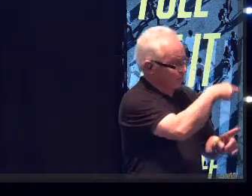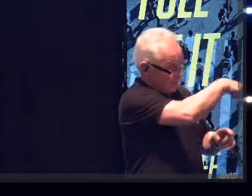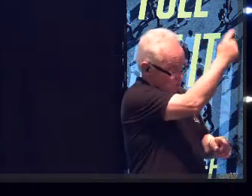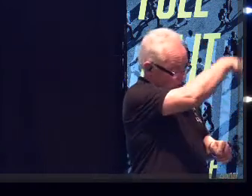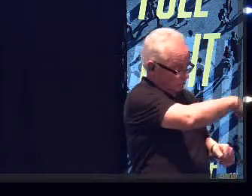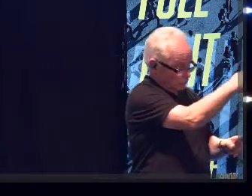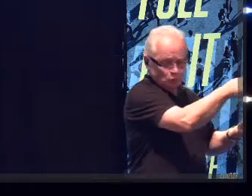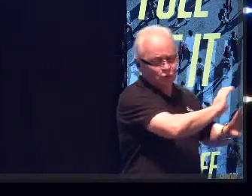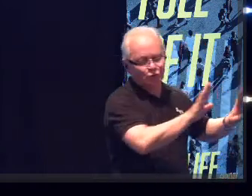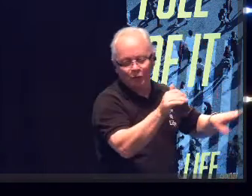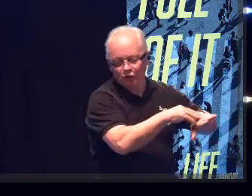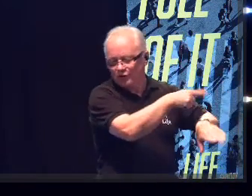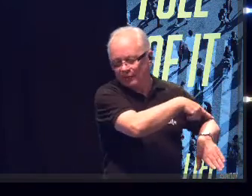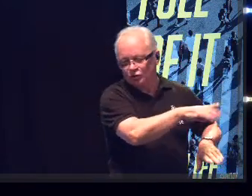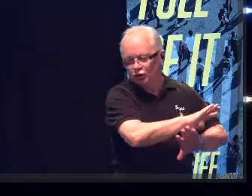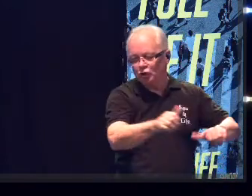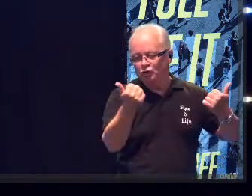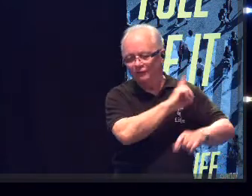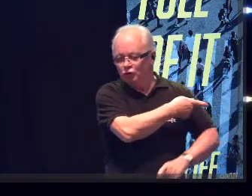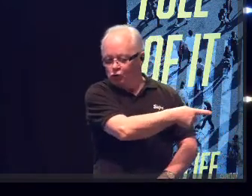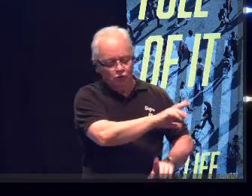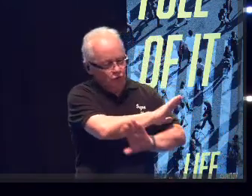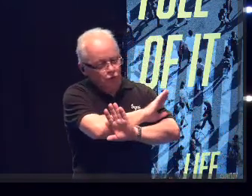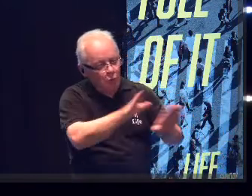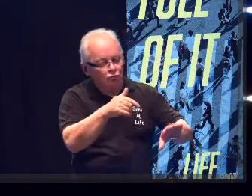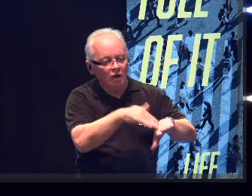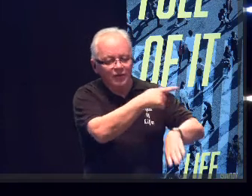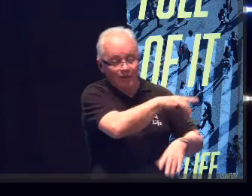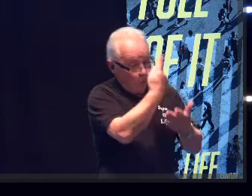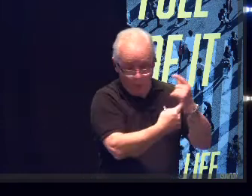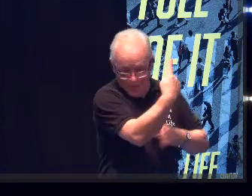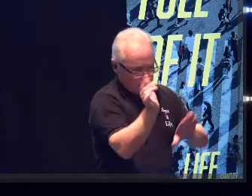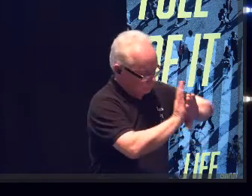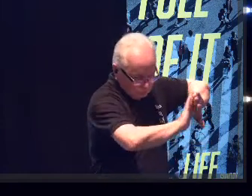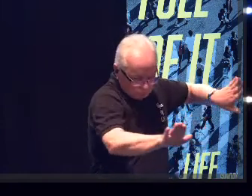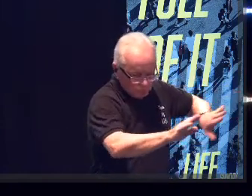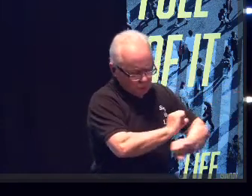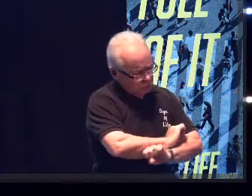one here? Just don't touch it. It's not good for you. Don't touch that one. Everything else, away